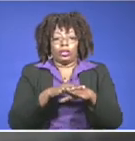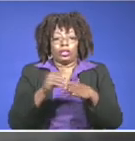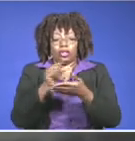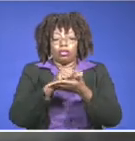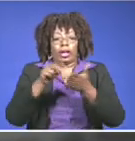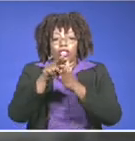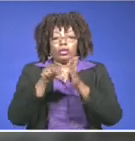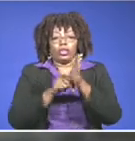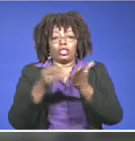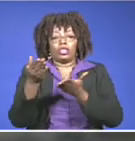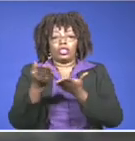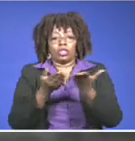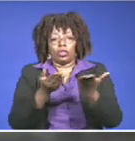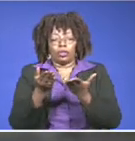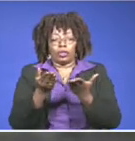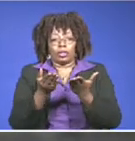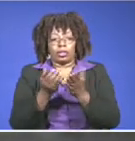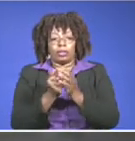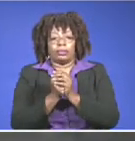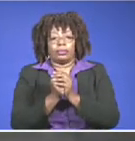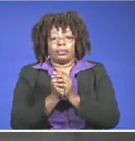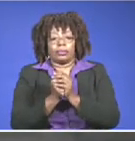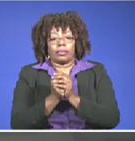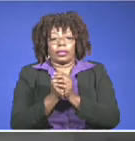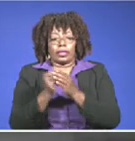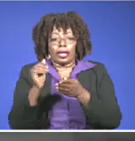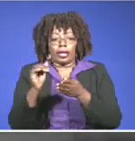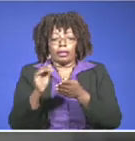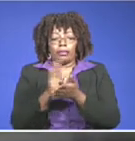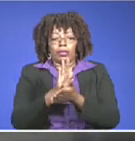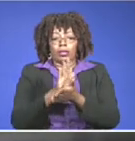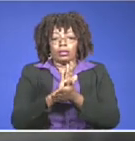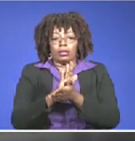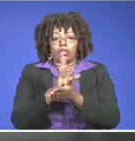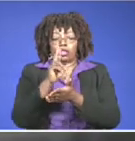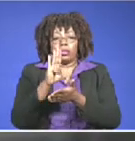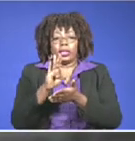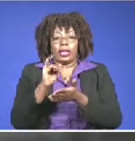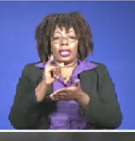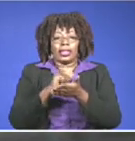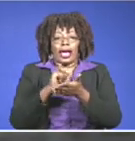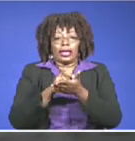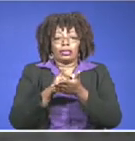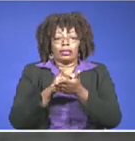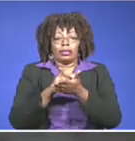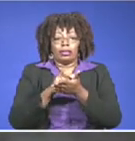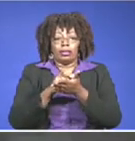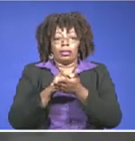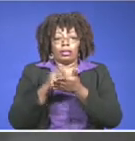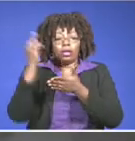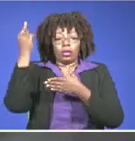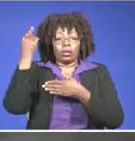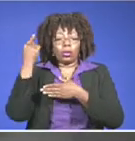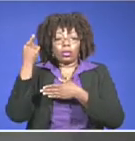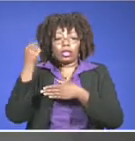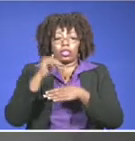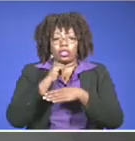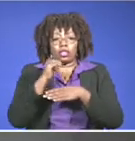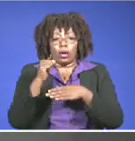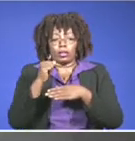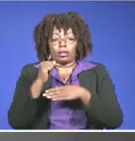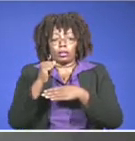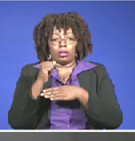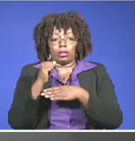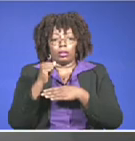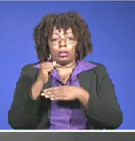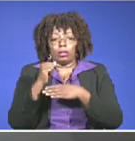ceremony as strictly prohibited. The institution also advised that stoles are not approved graduation regalia and will also